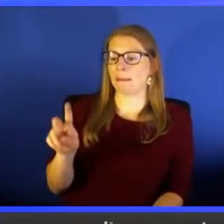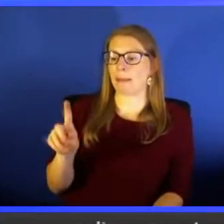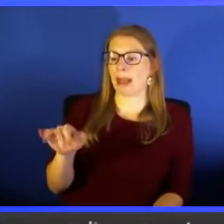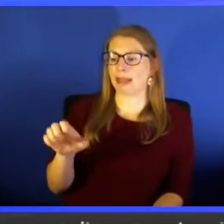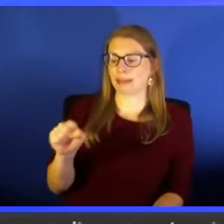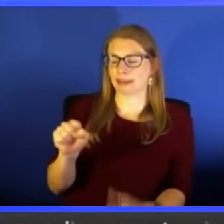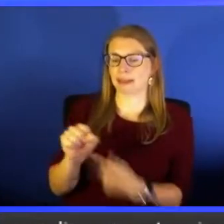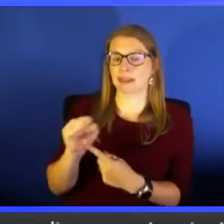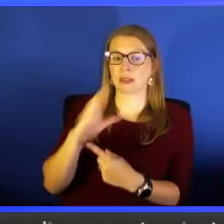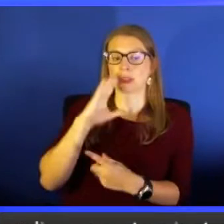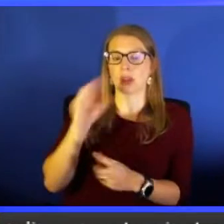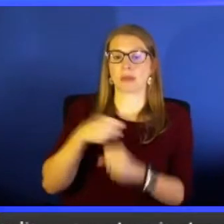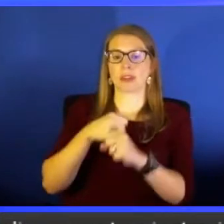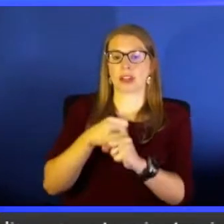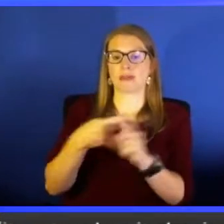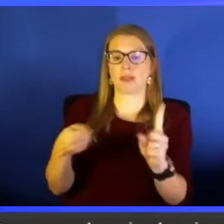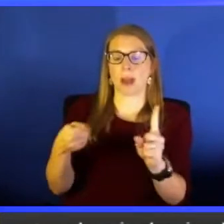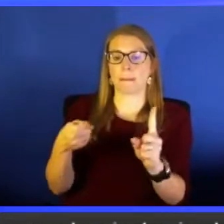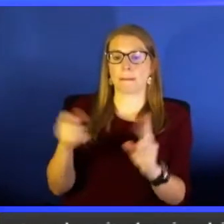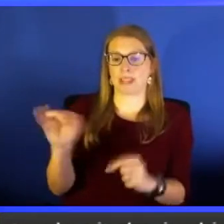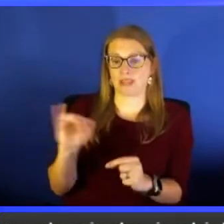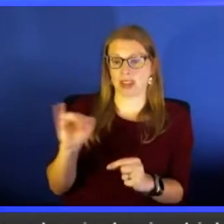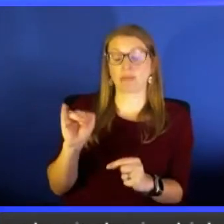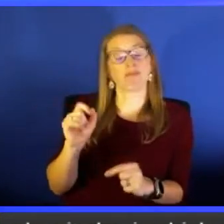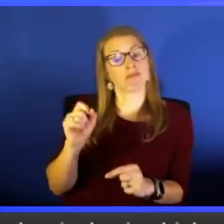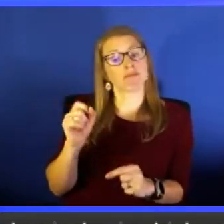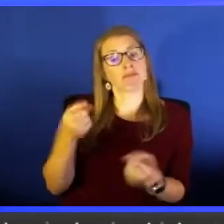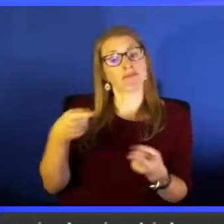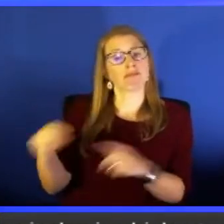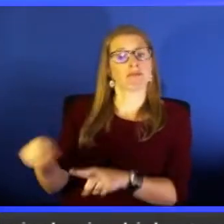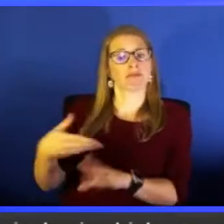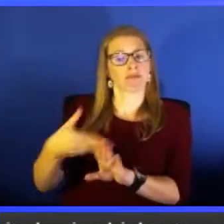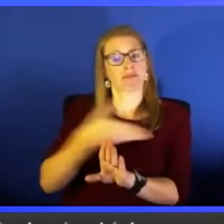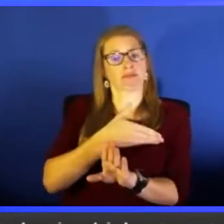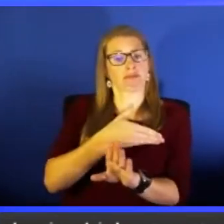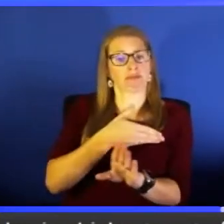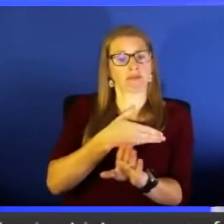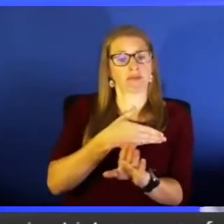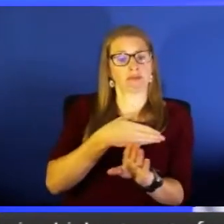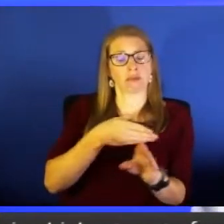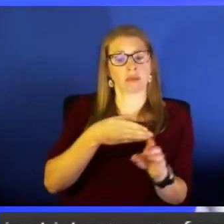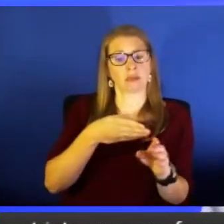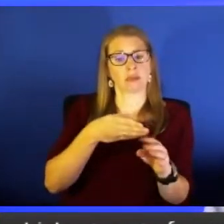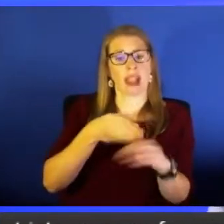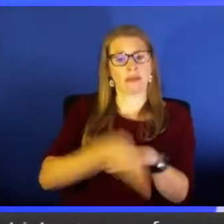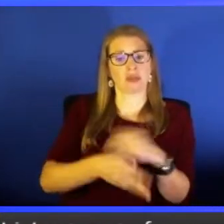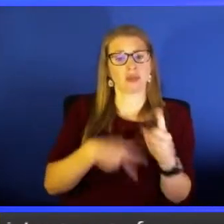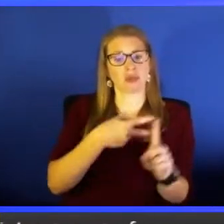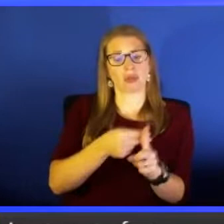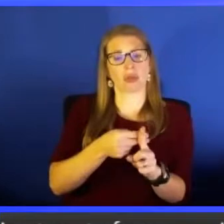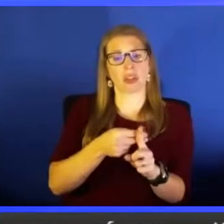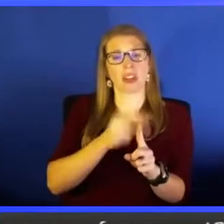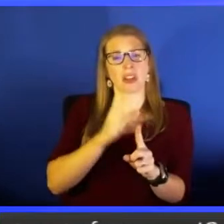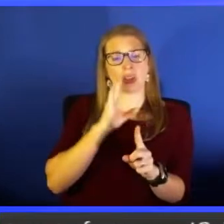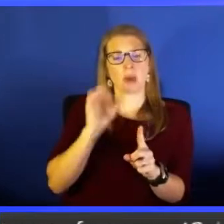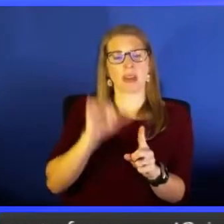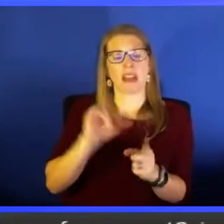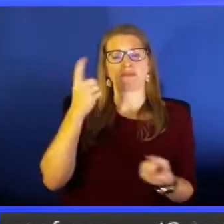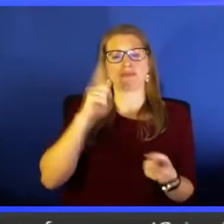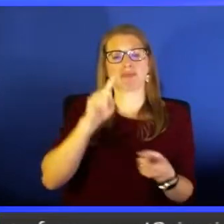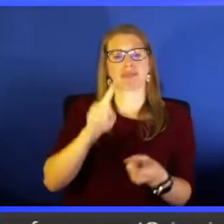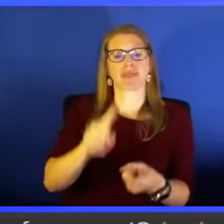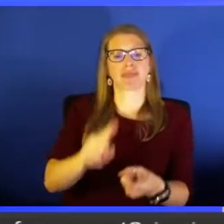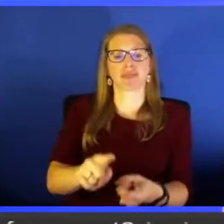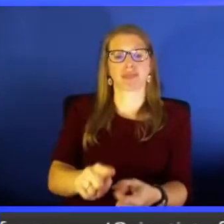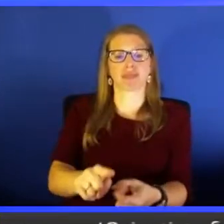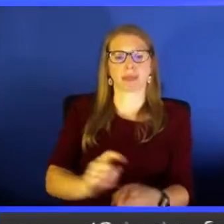protection against infection, while it did occur early on after vaccination, we know that wanes. We know that decreases.